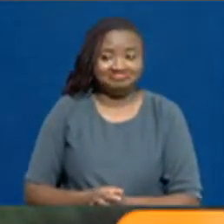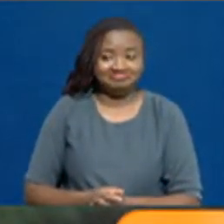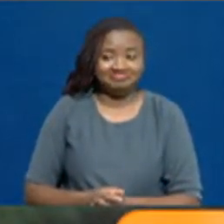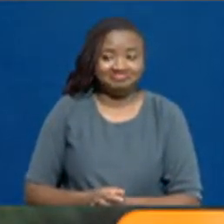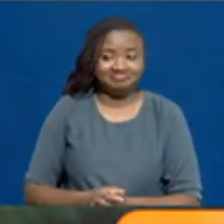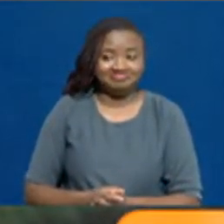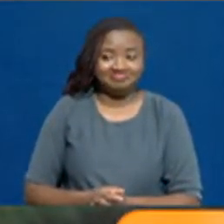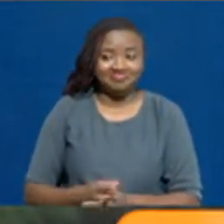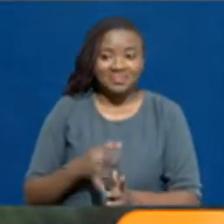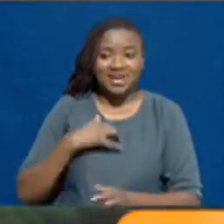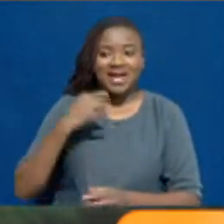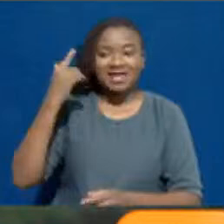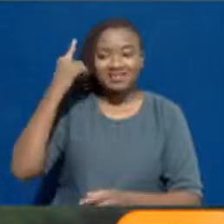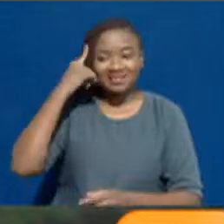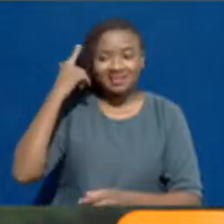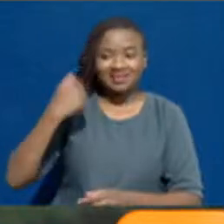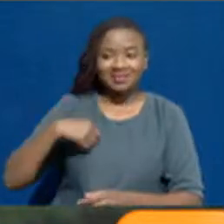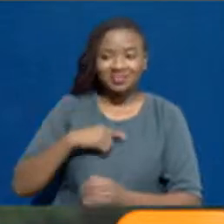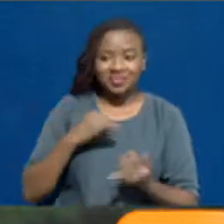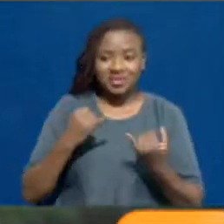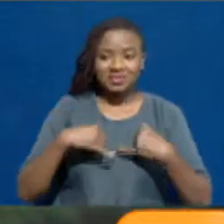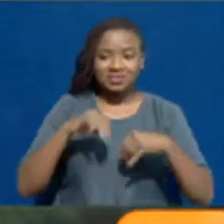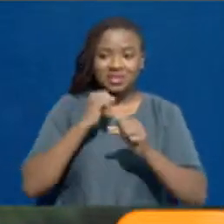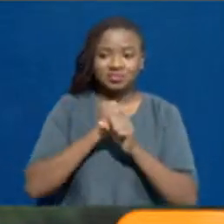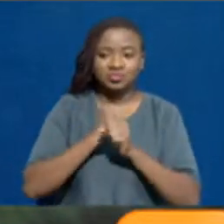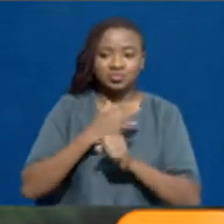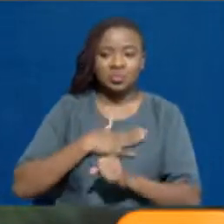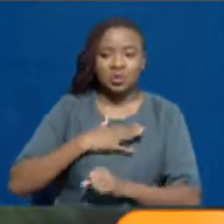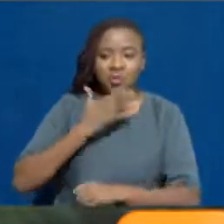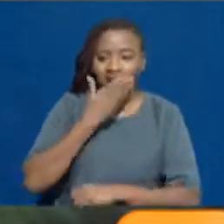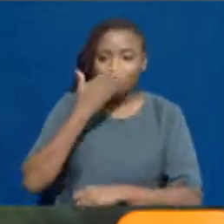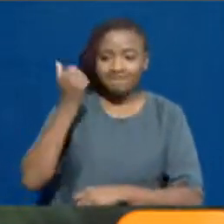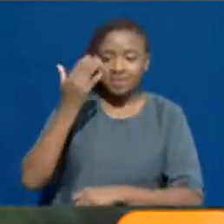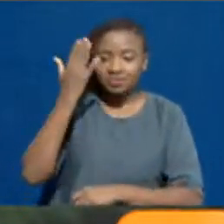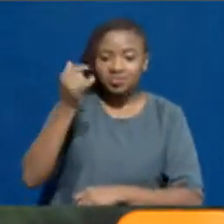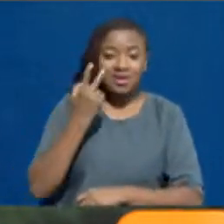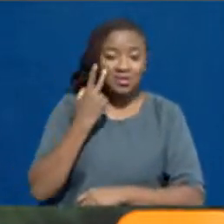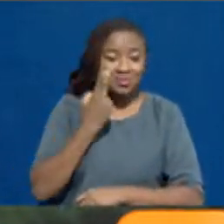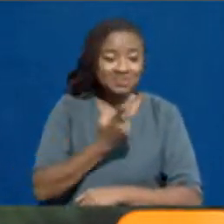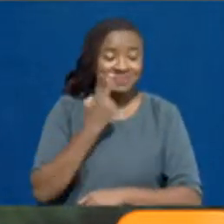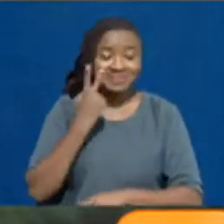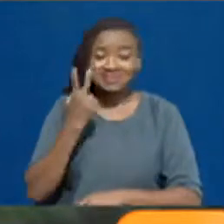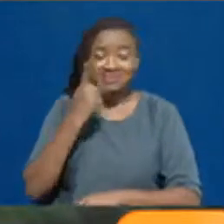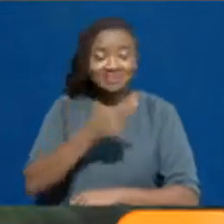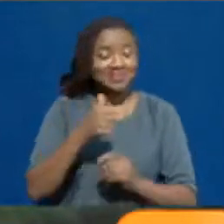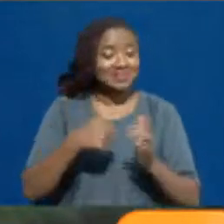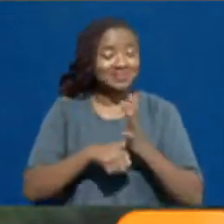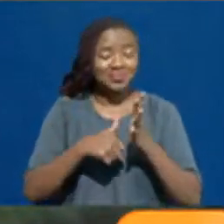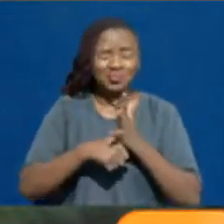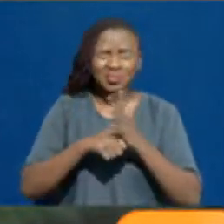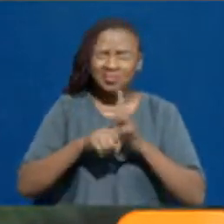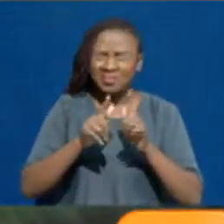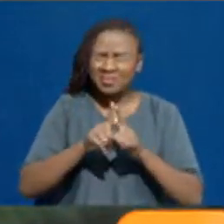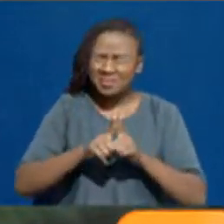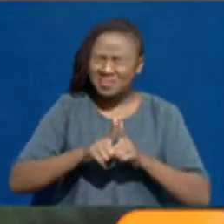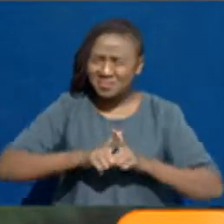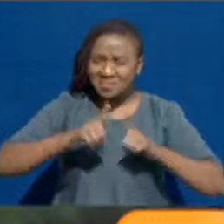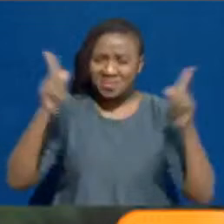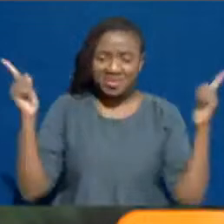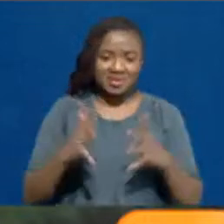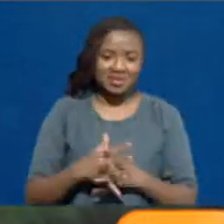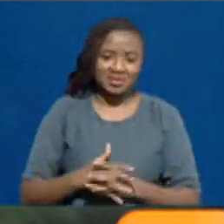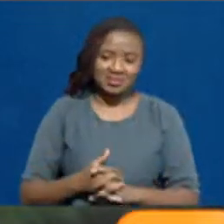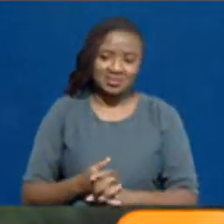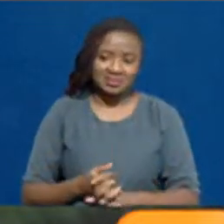to do our best, except that you can see the situation that we're dealing with this time